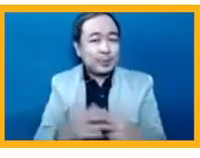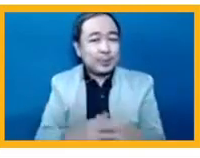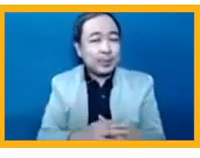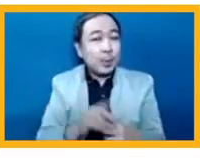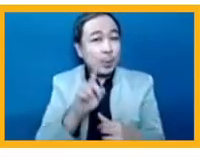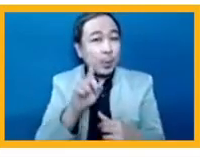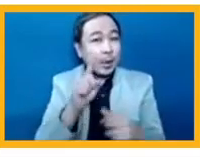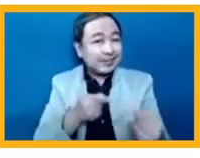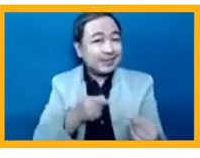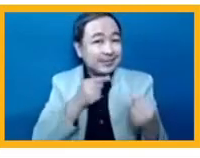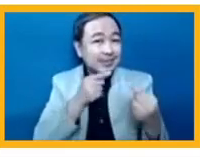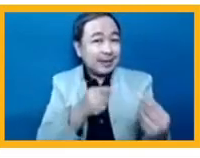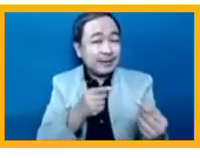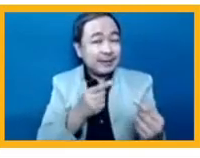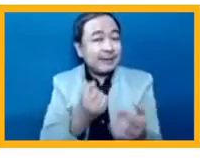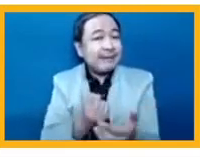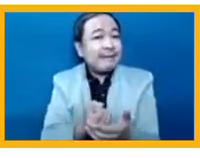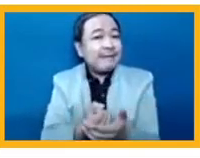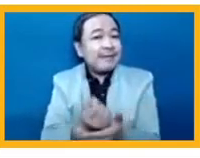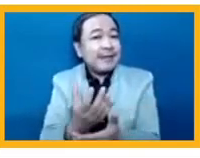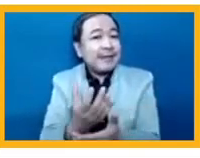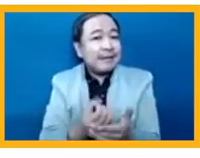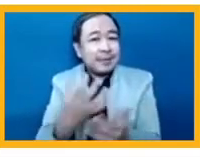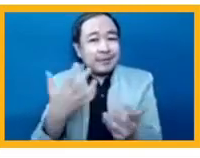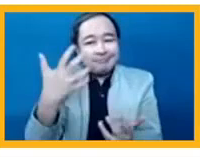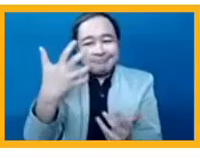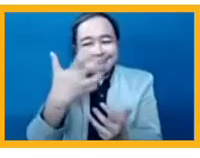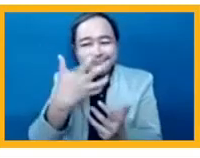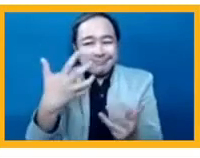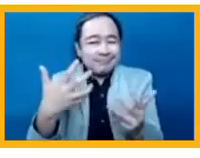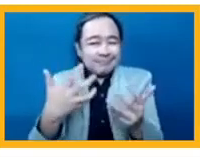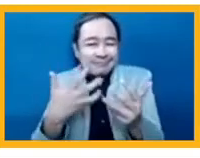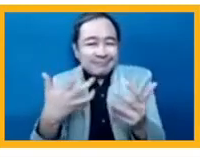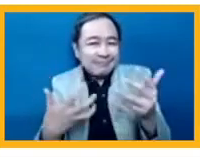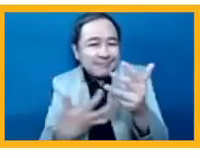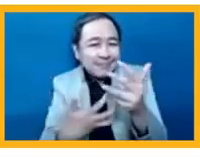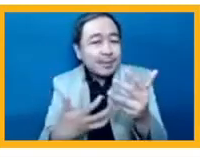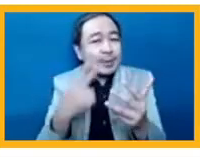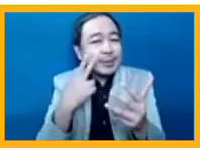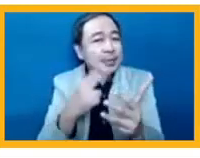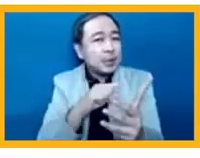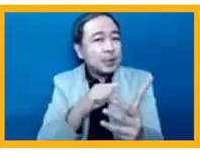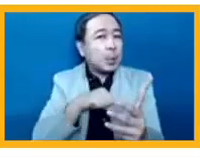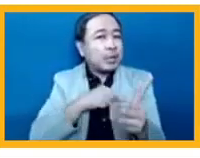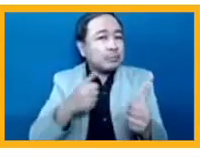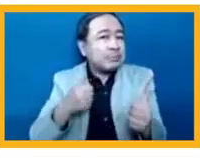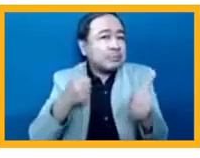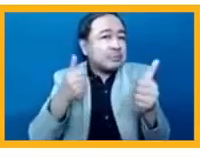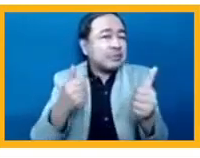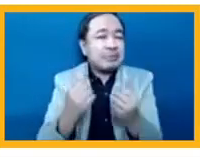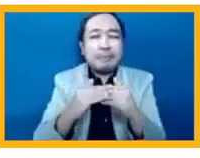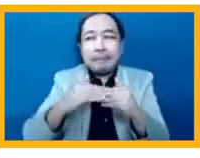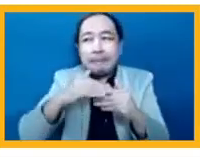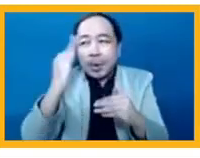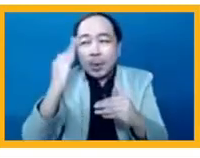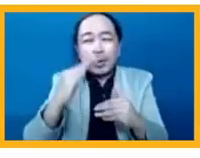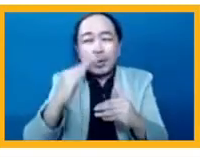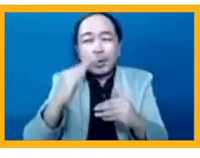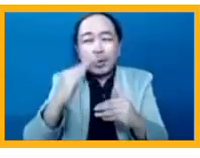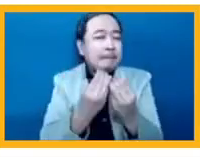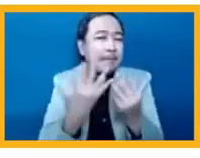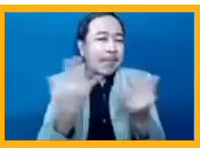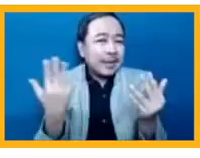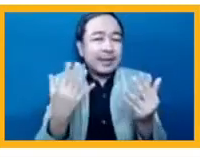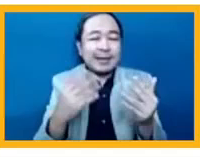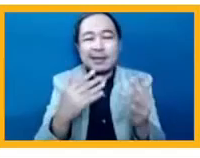challenges is the information asymmetry around the quality of solutions. There exist hundreds of EdTech products for the K-12 audience,